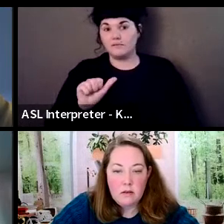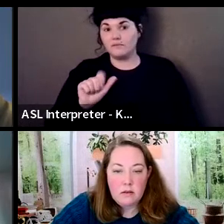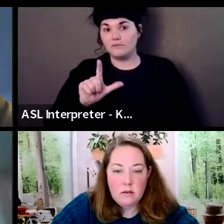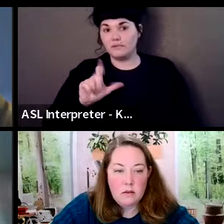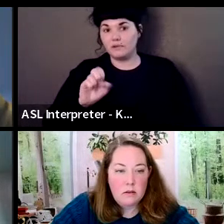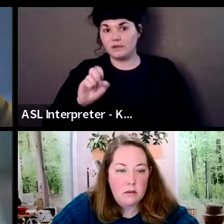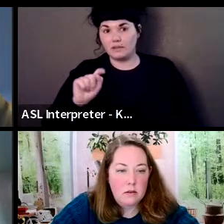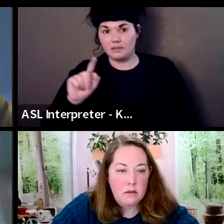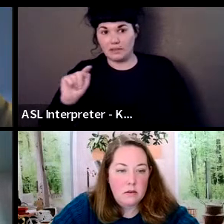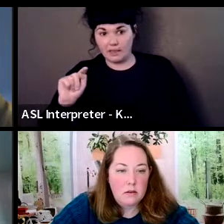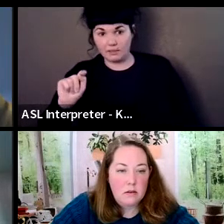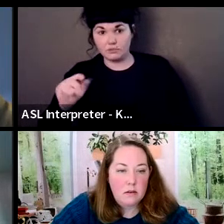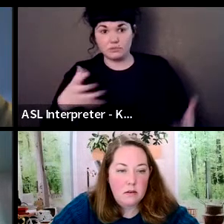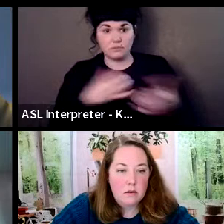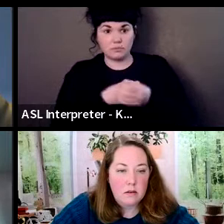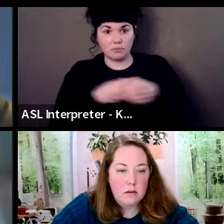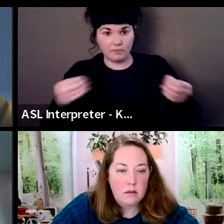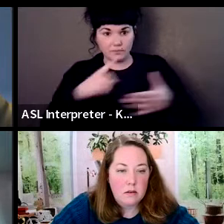Auditor General.